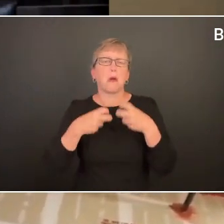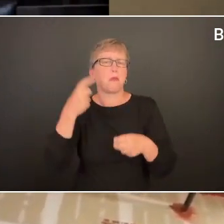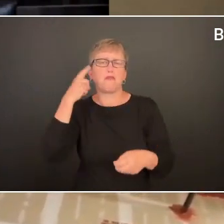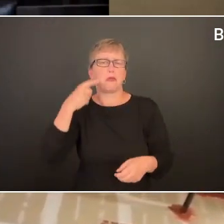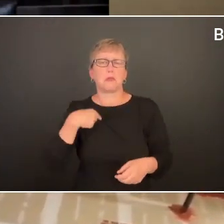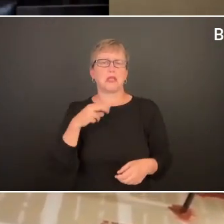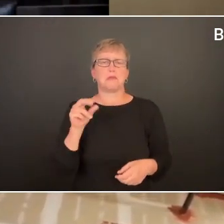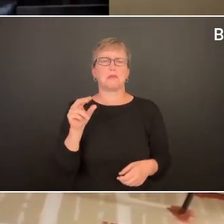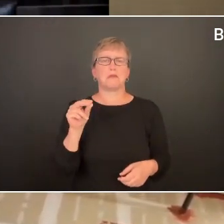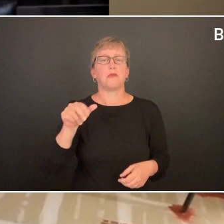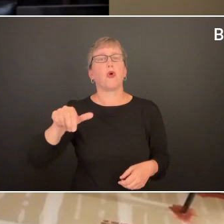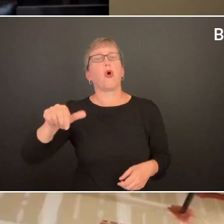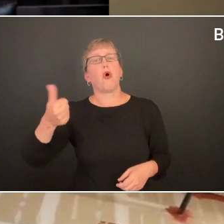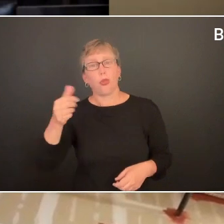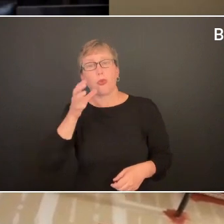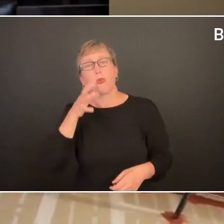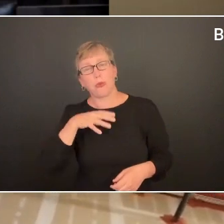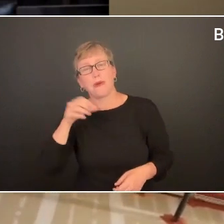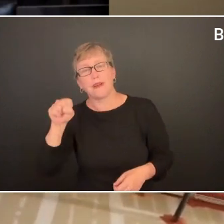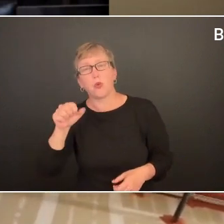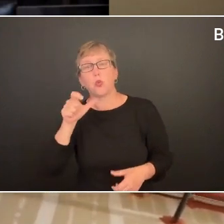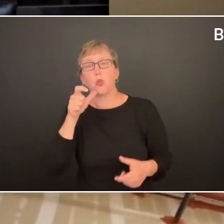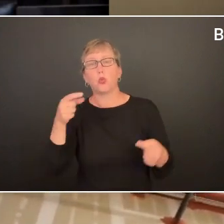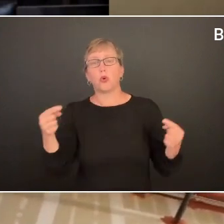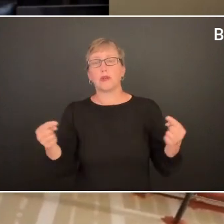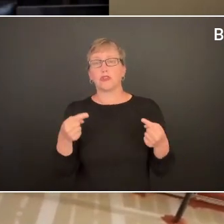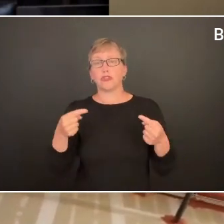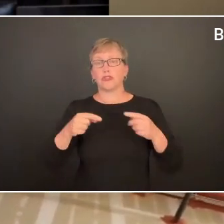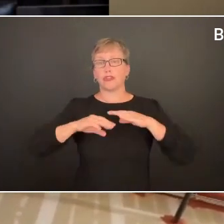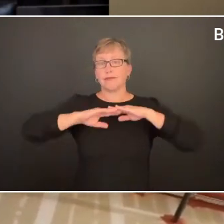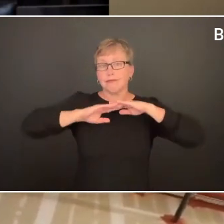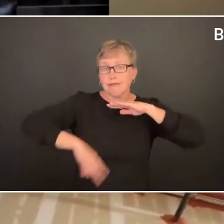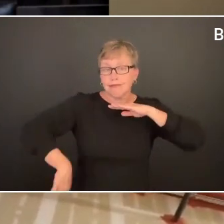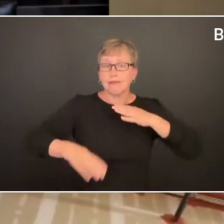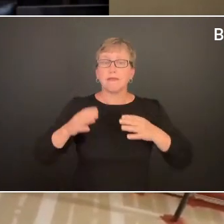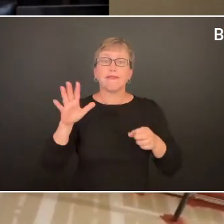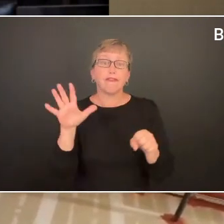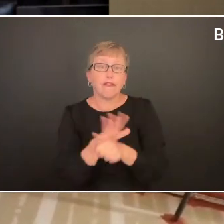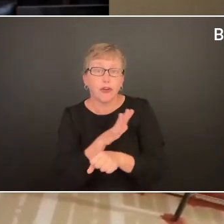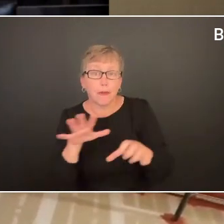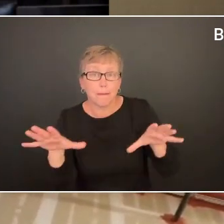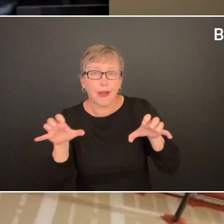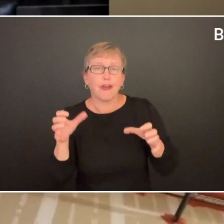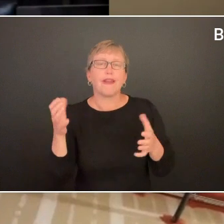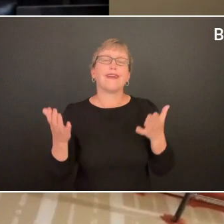issue for other women who have higher injuries or if they're complete, but that's not an issue for